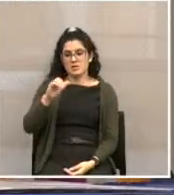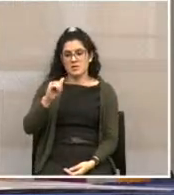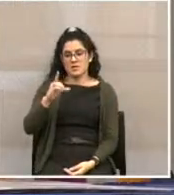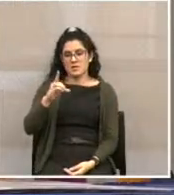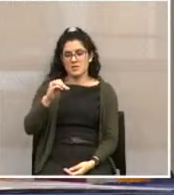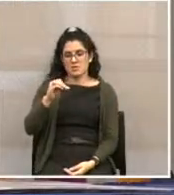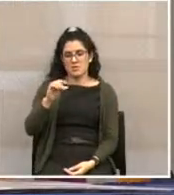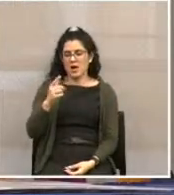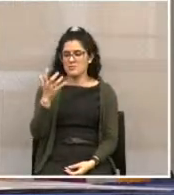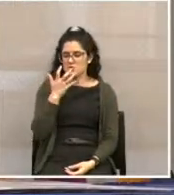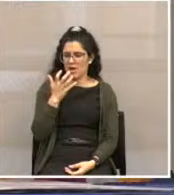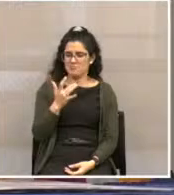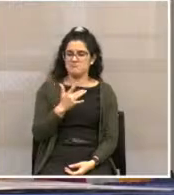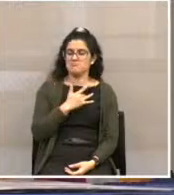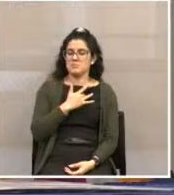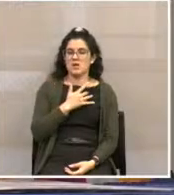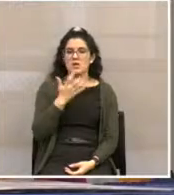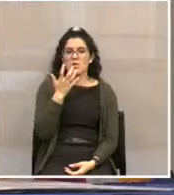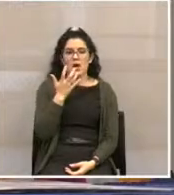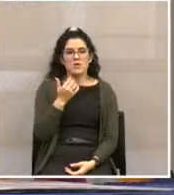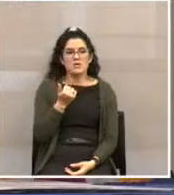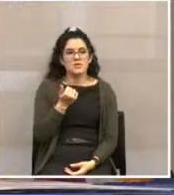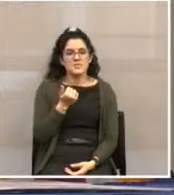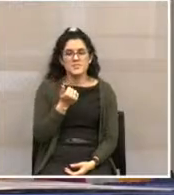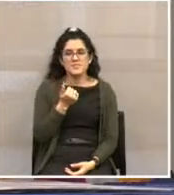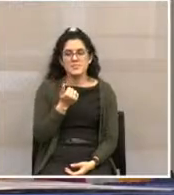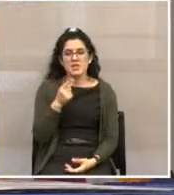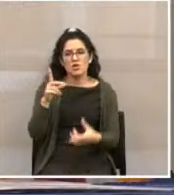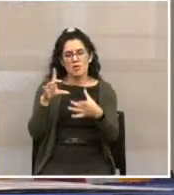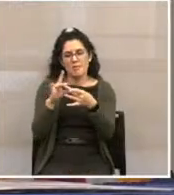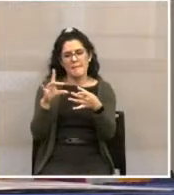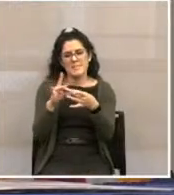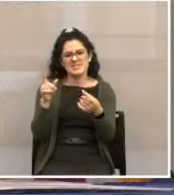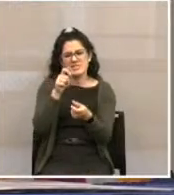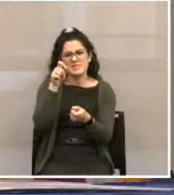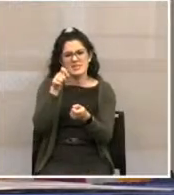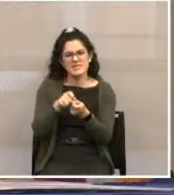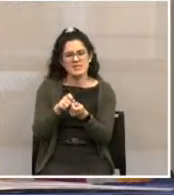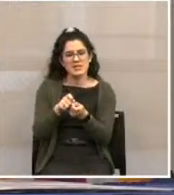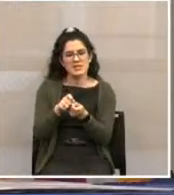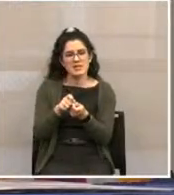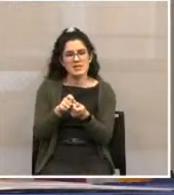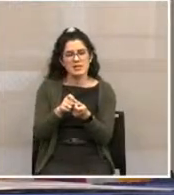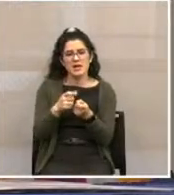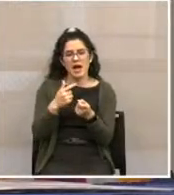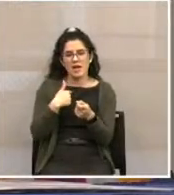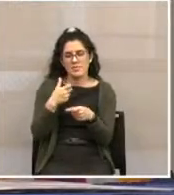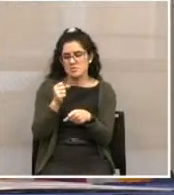taken by some of your comments, and specifically, I've